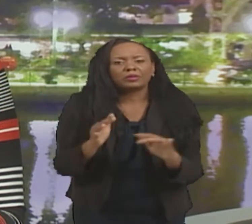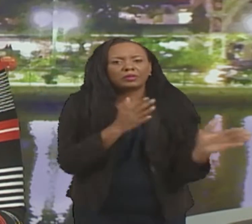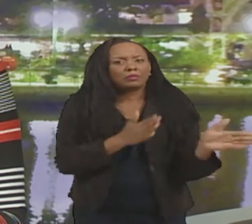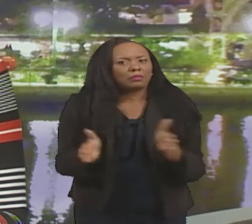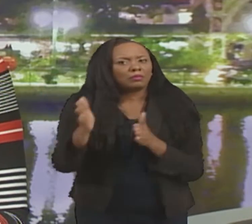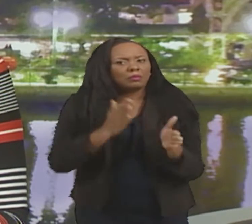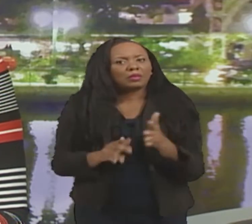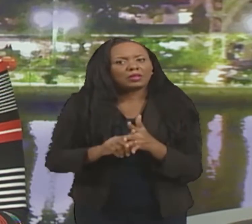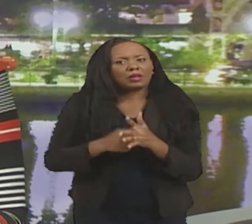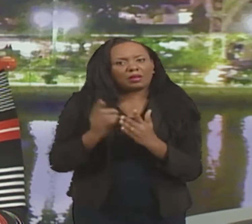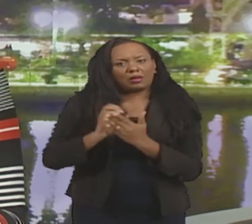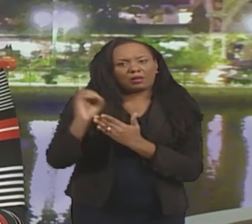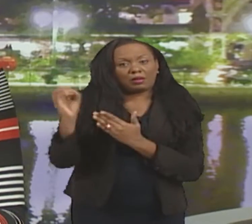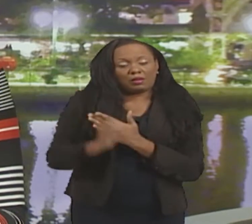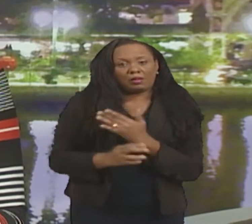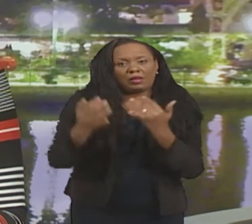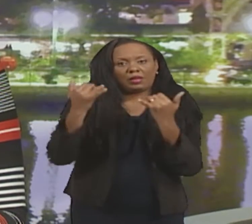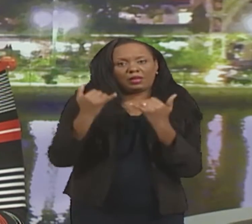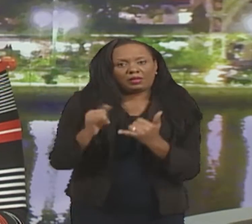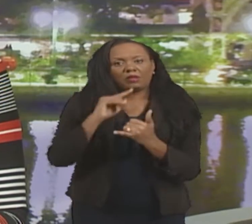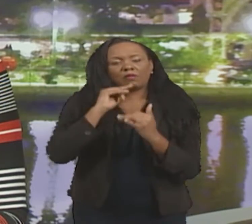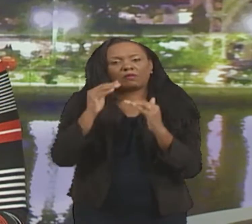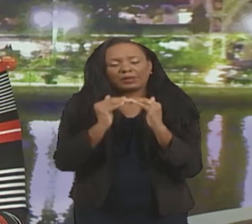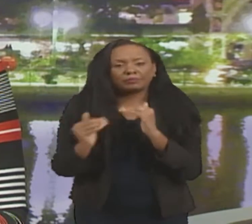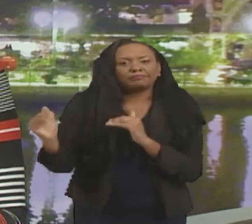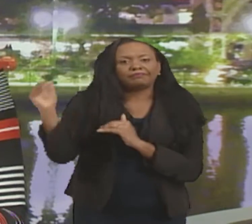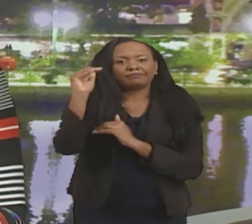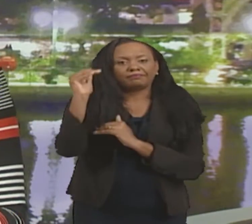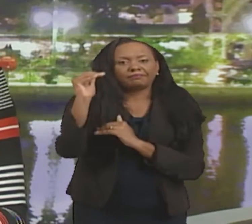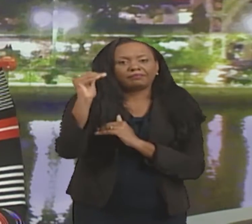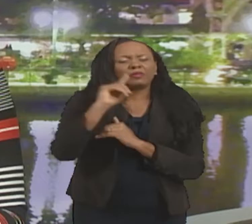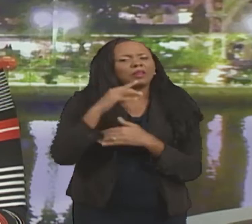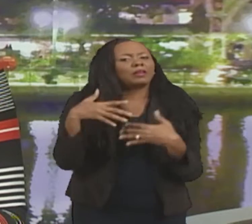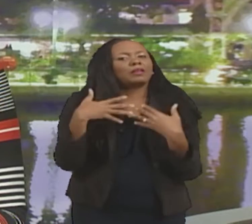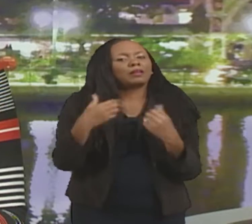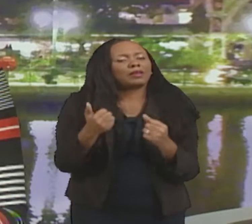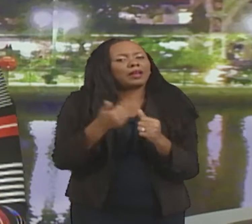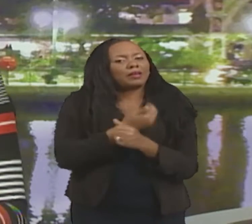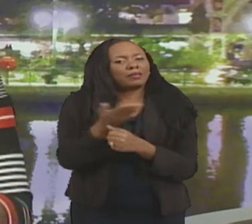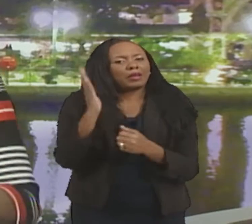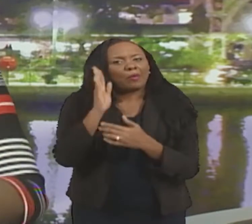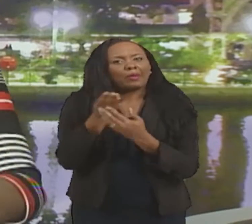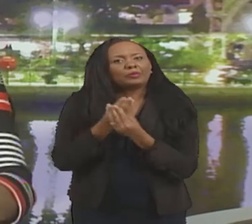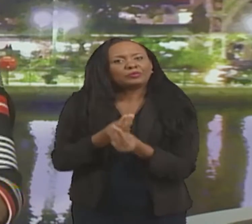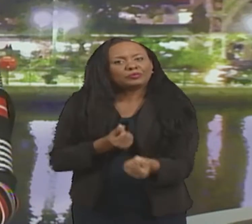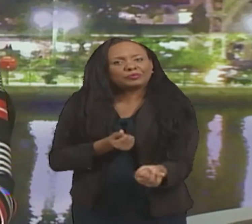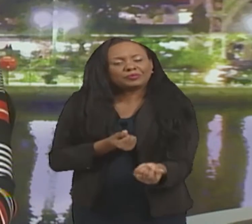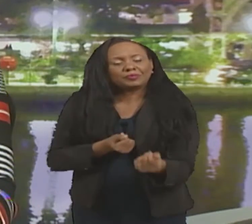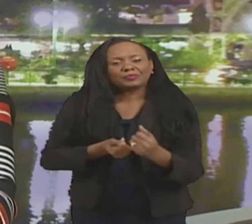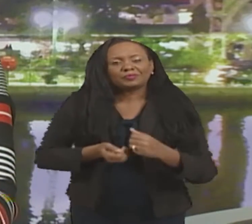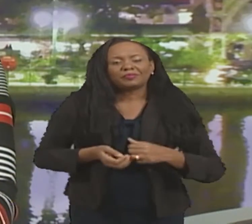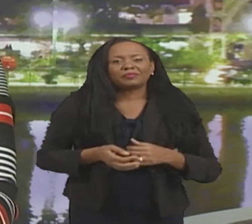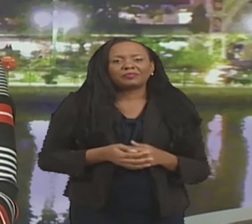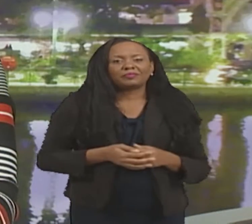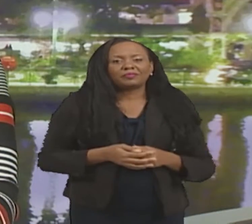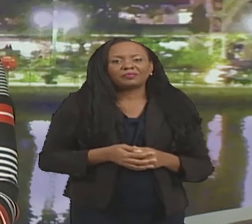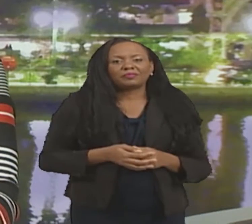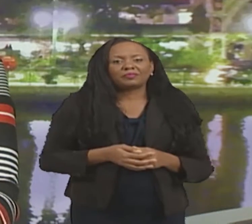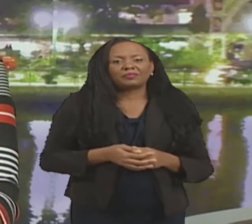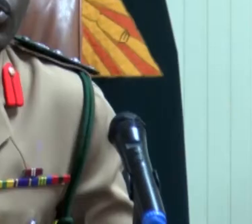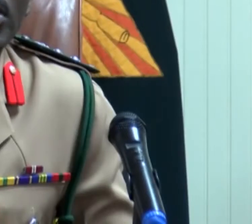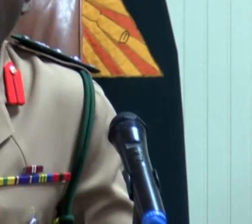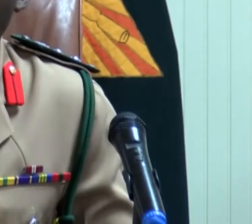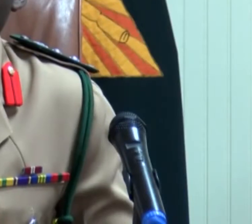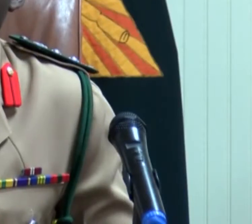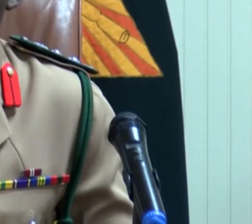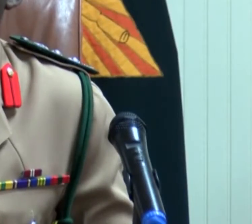in October and is now at an advanced stage. Well, Colonel Granham is confident things will come off seamlessly.